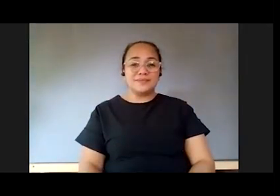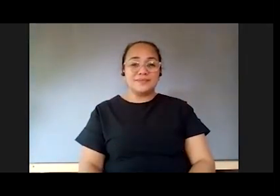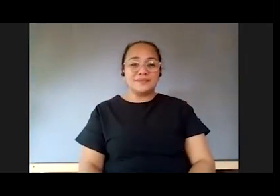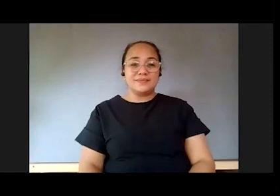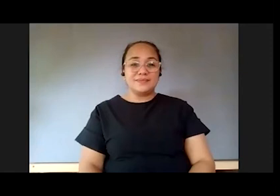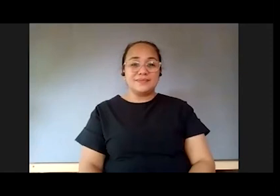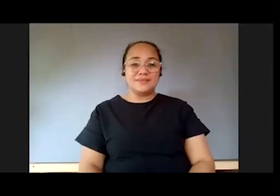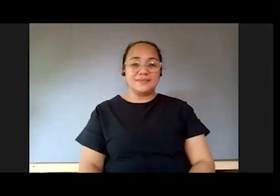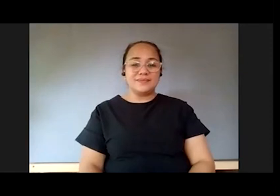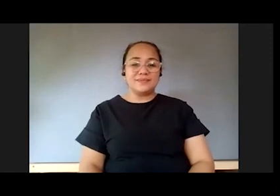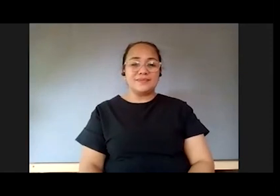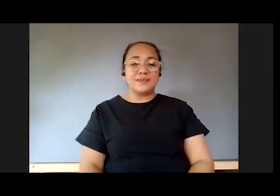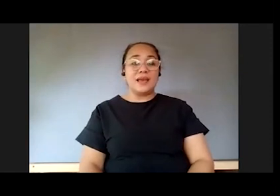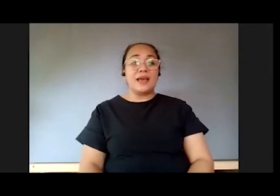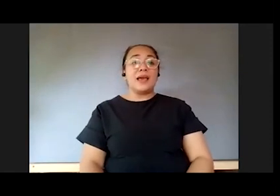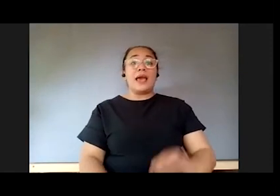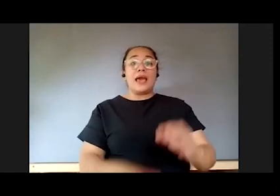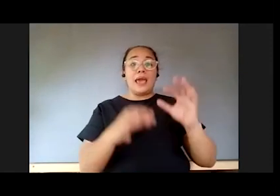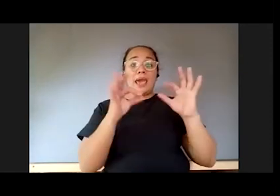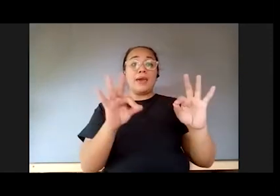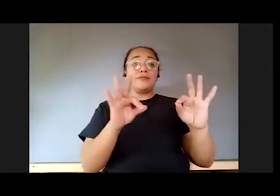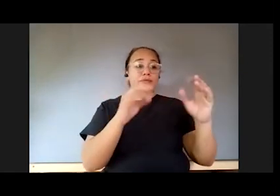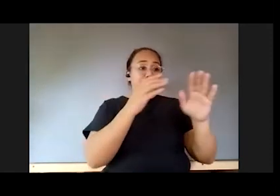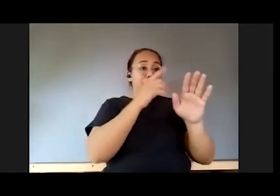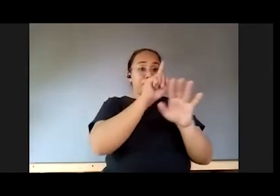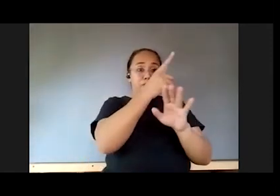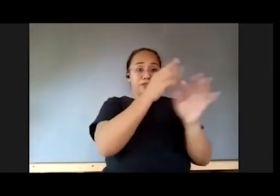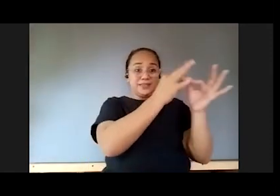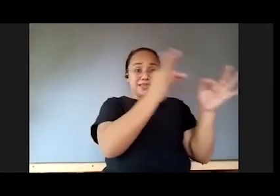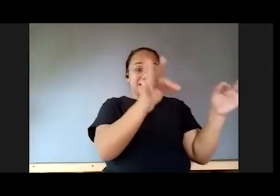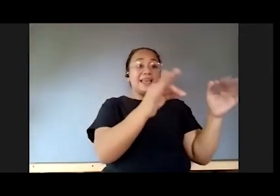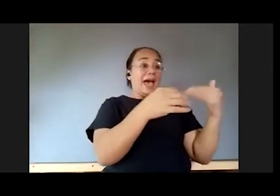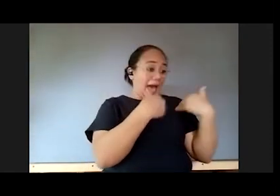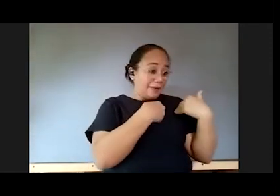If you've already mentioned have, you don't need to mention it again.